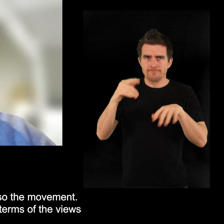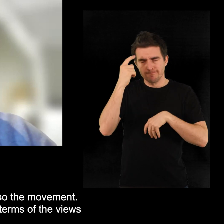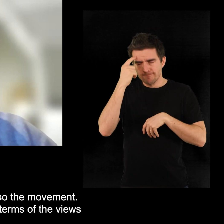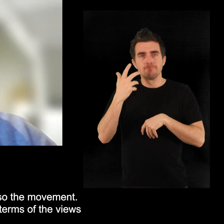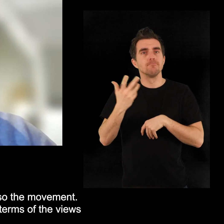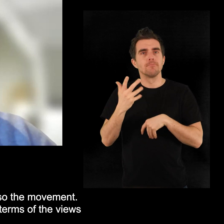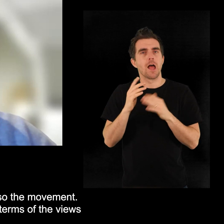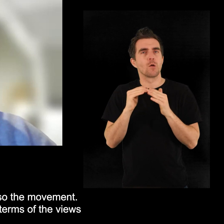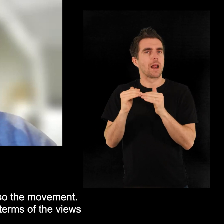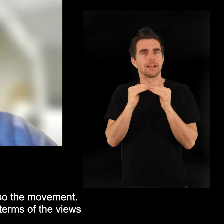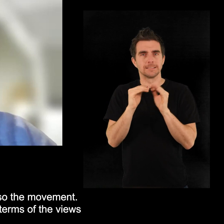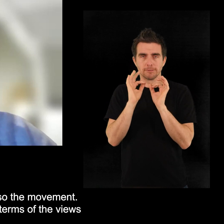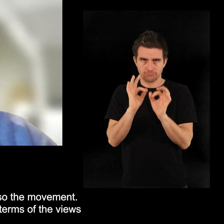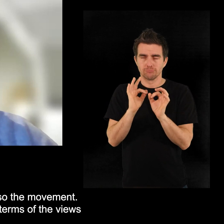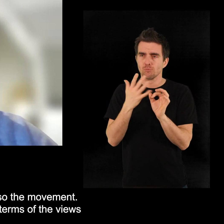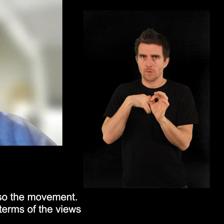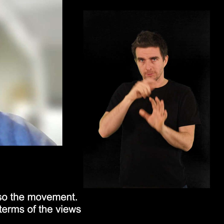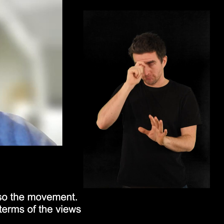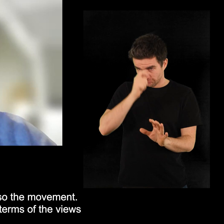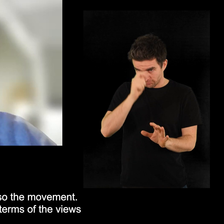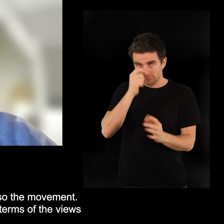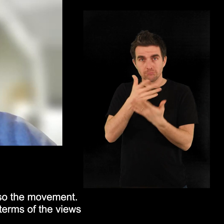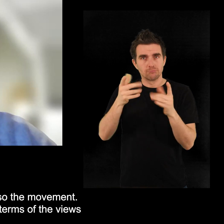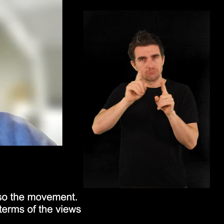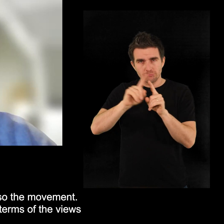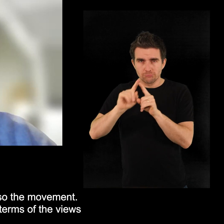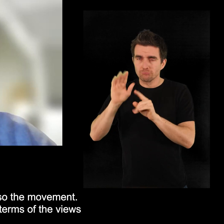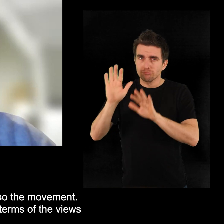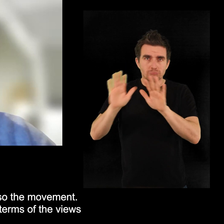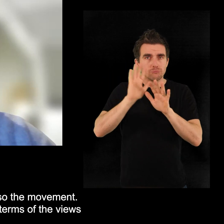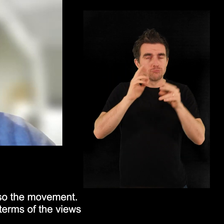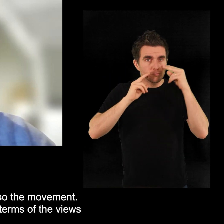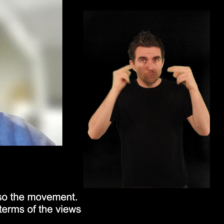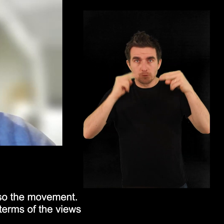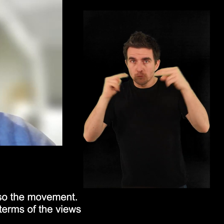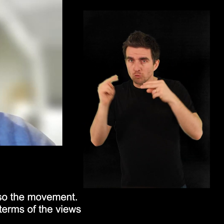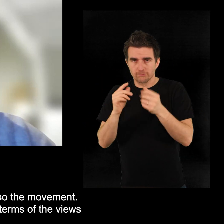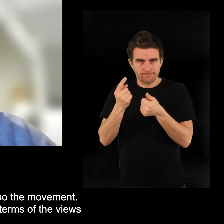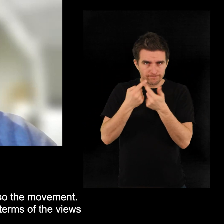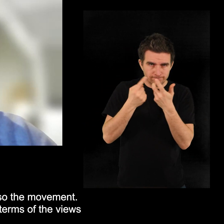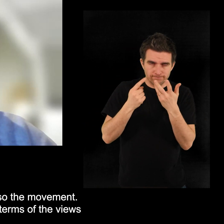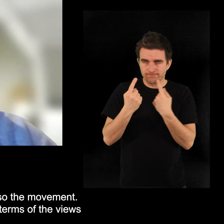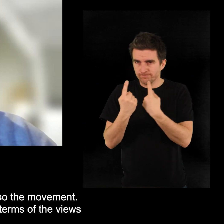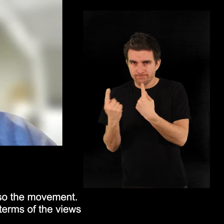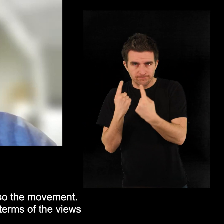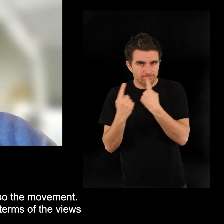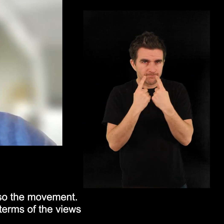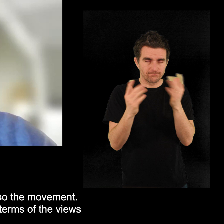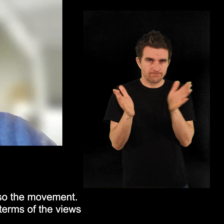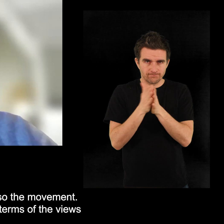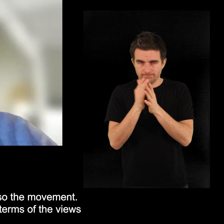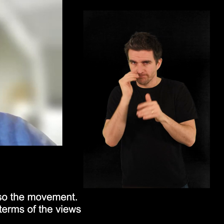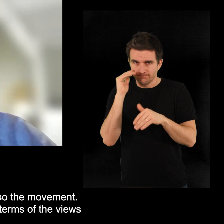federation, but also the movement, equality, and also